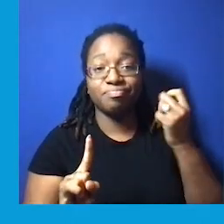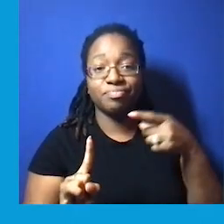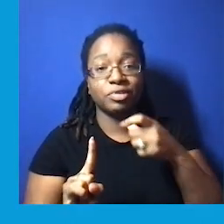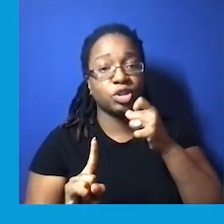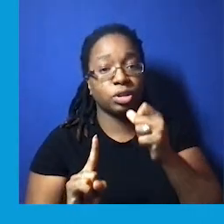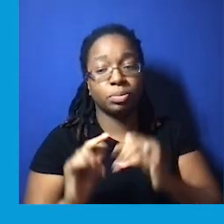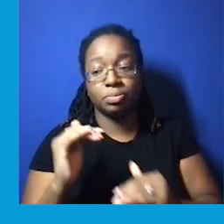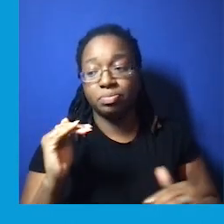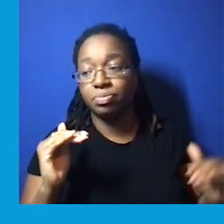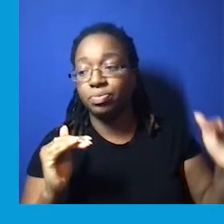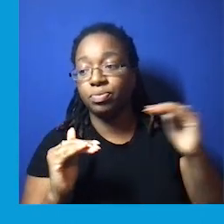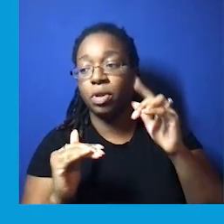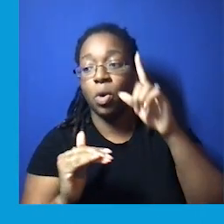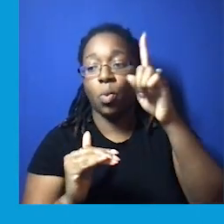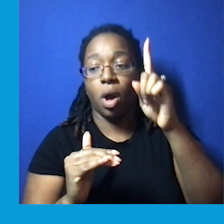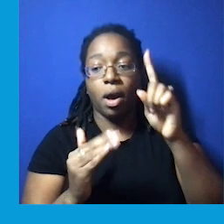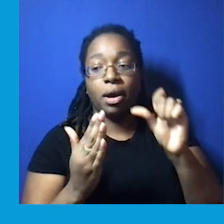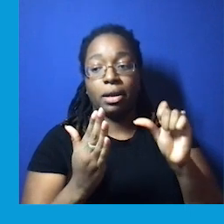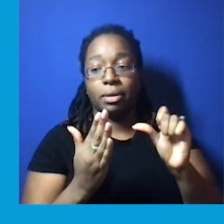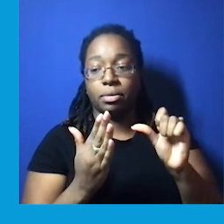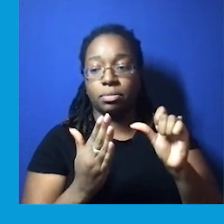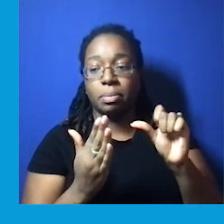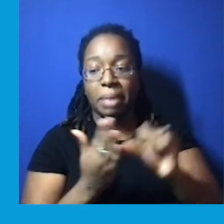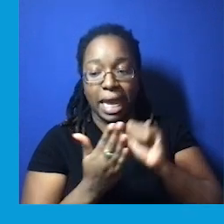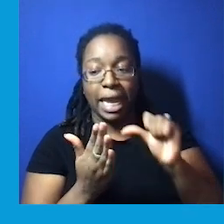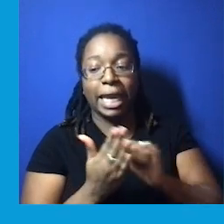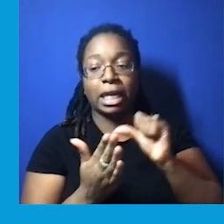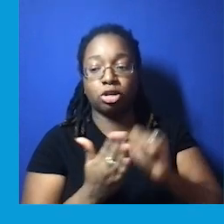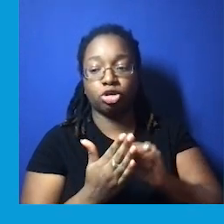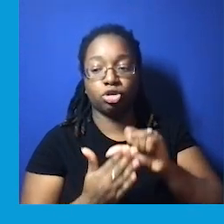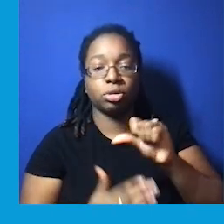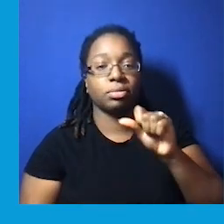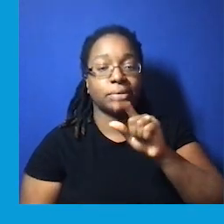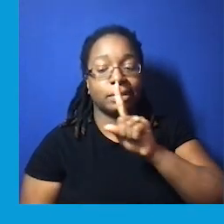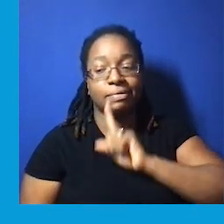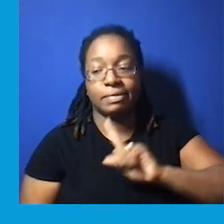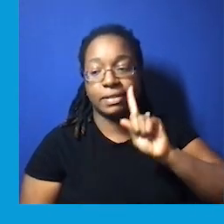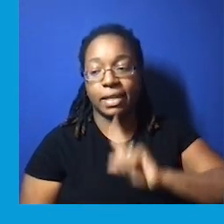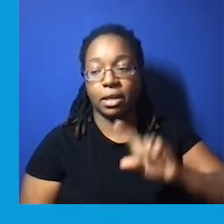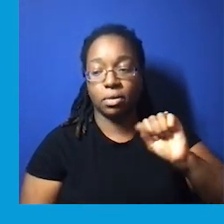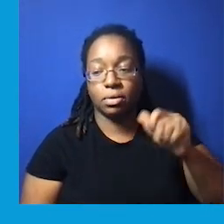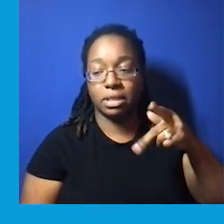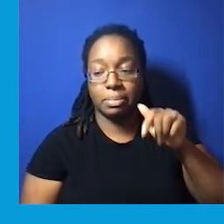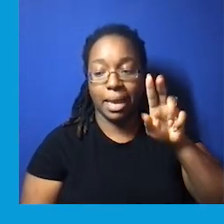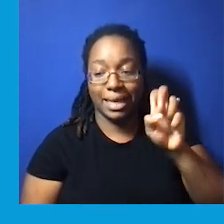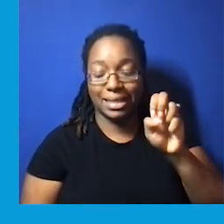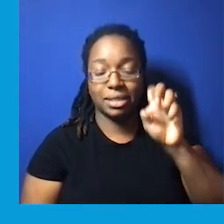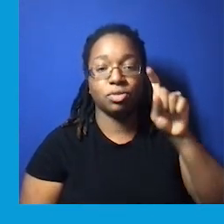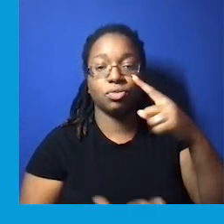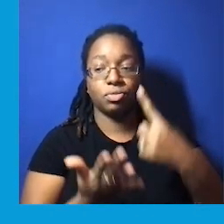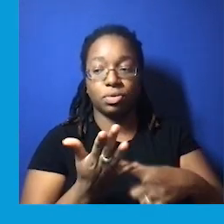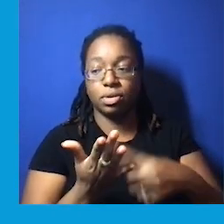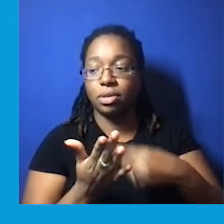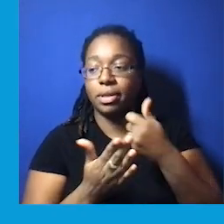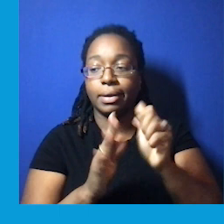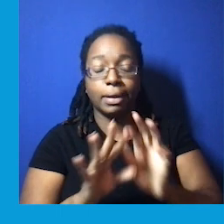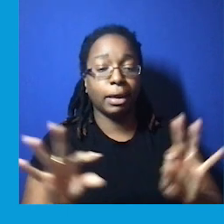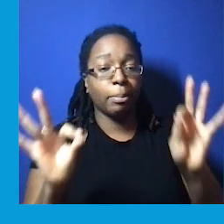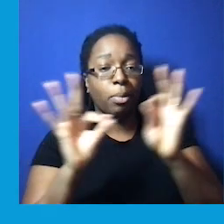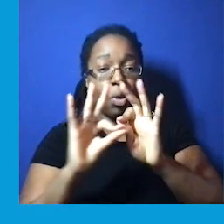page single-spaced. In this section, the student should discuss the following: any relevant coursework,